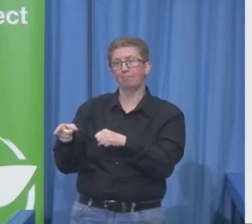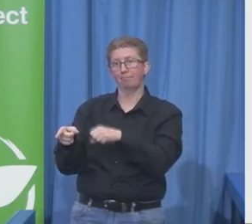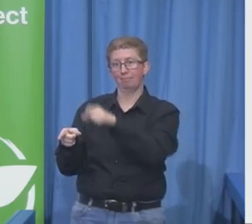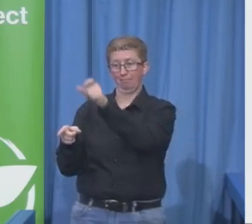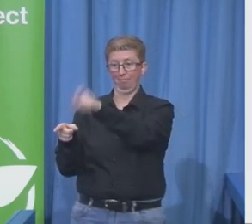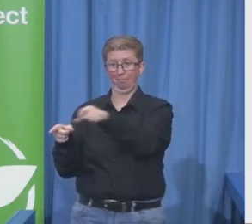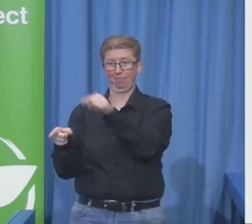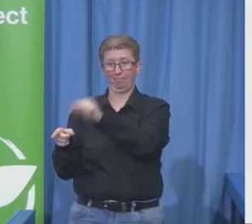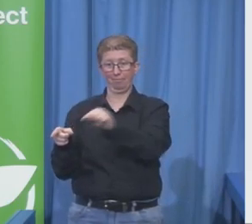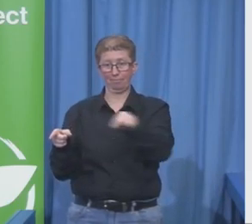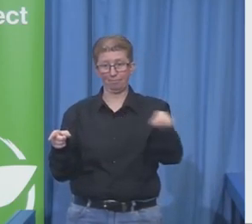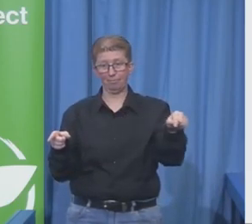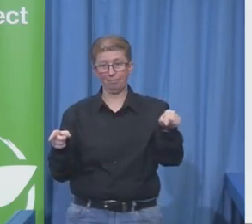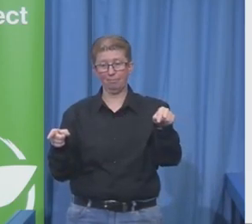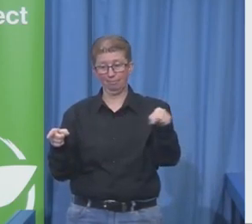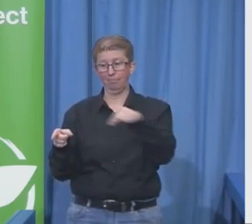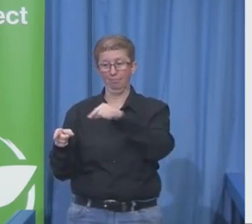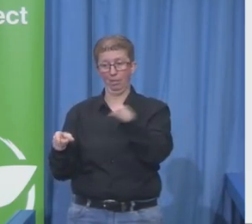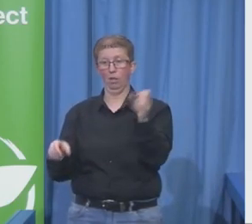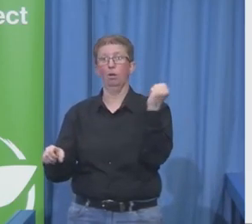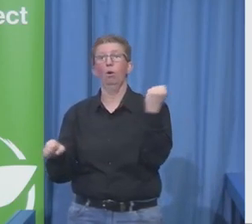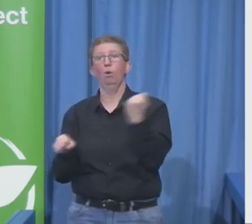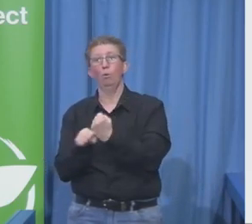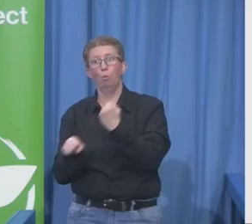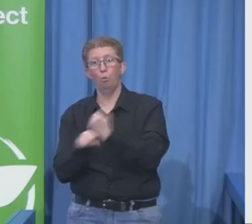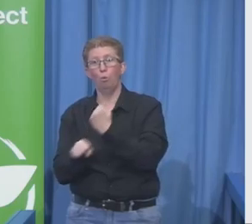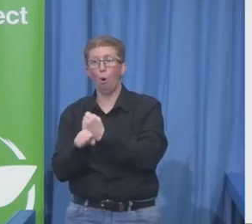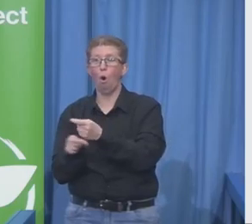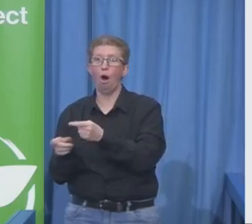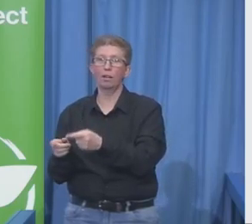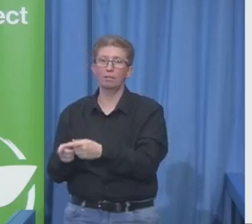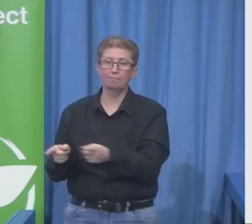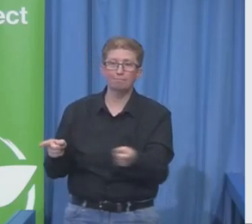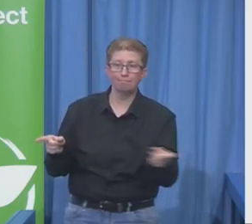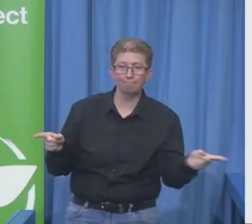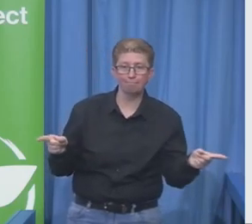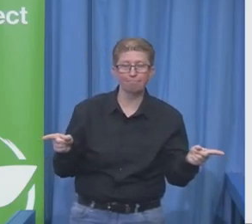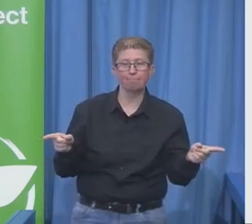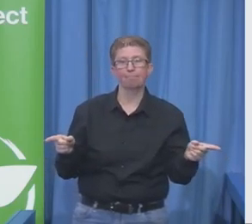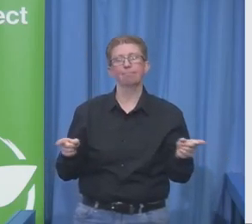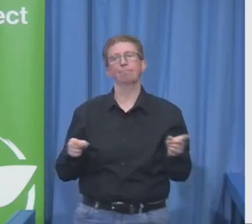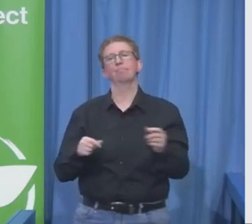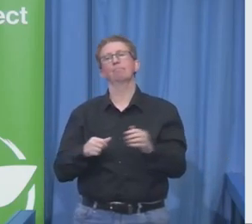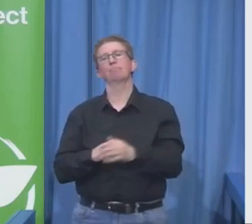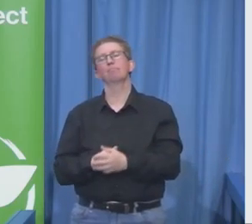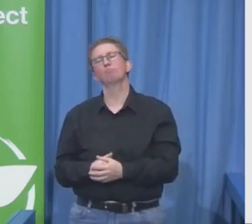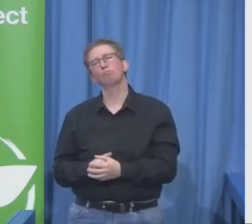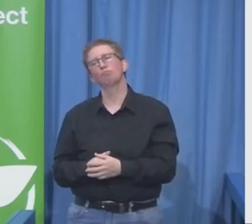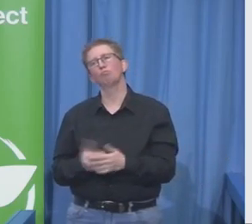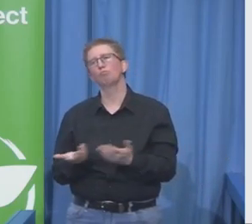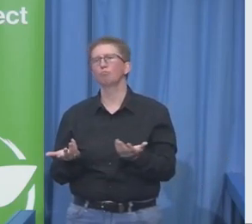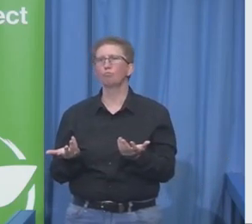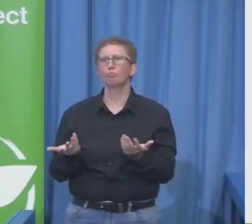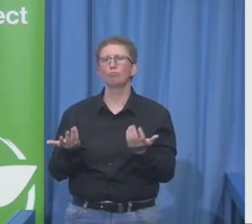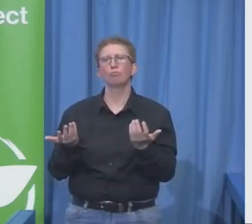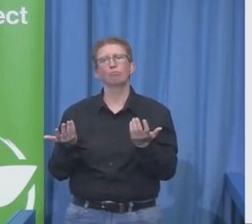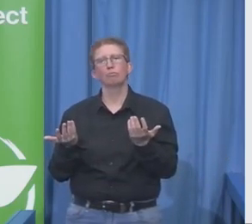various ways, be it with any devices that we need to